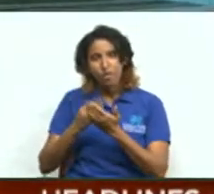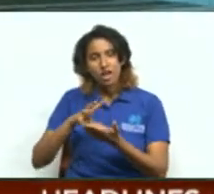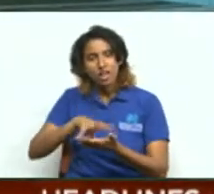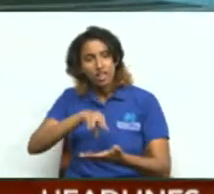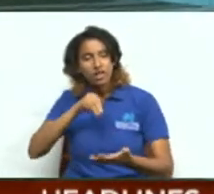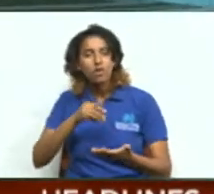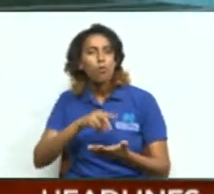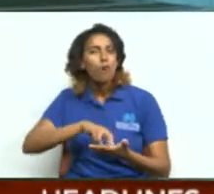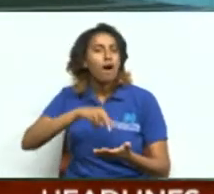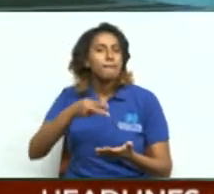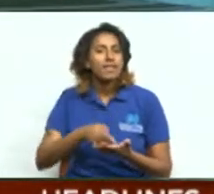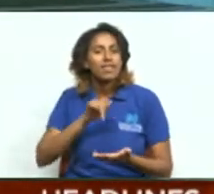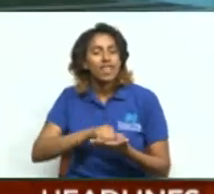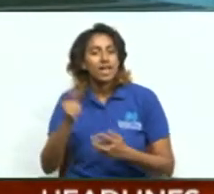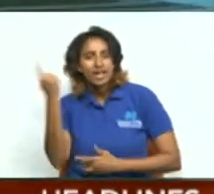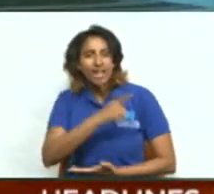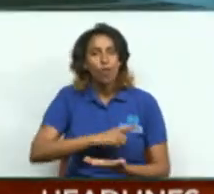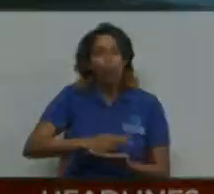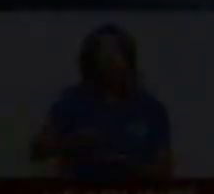most.